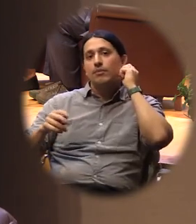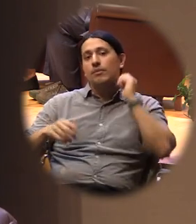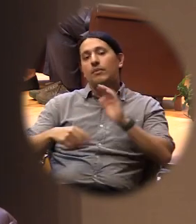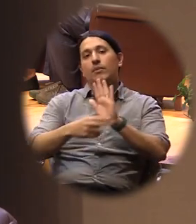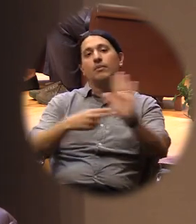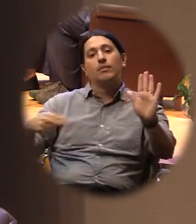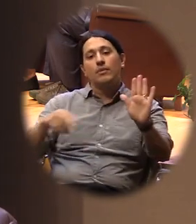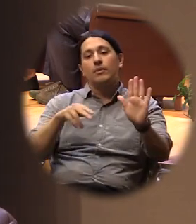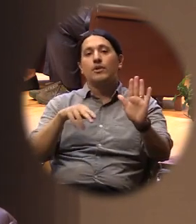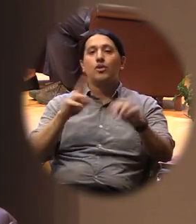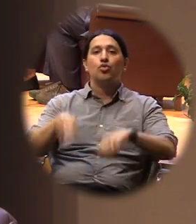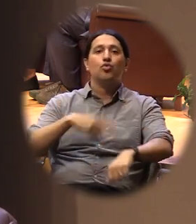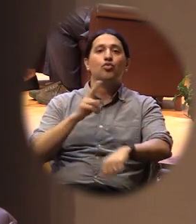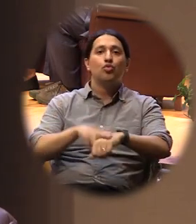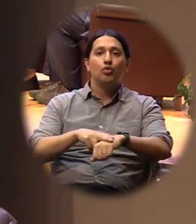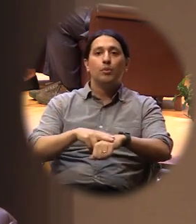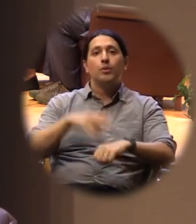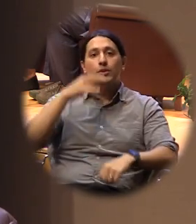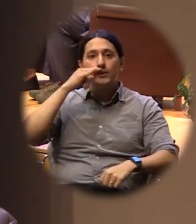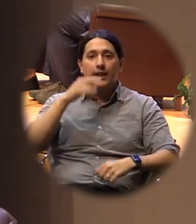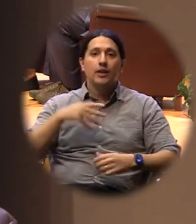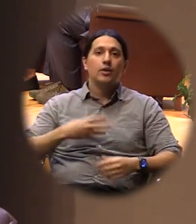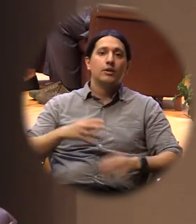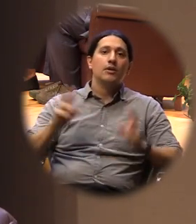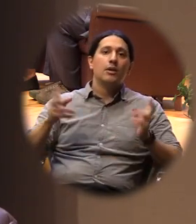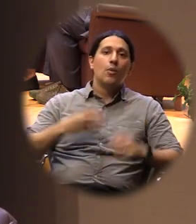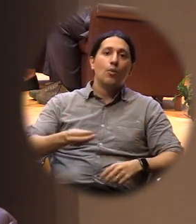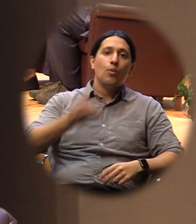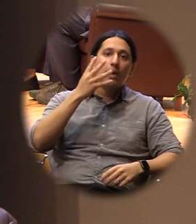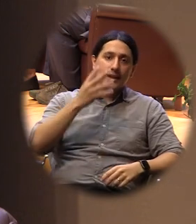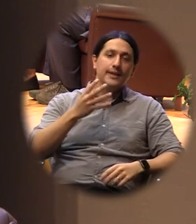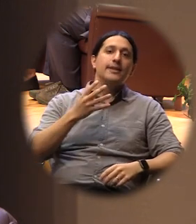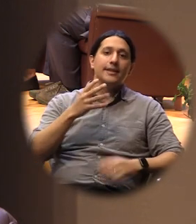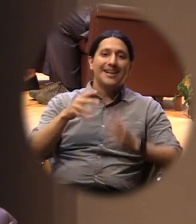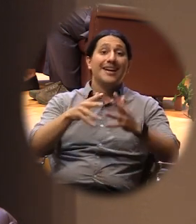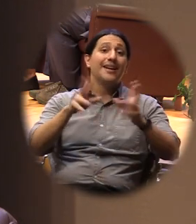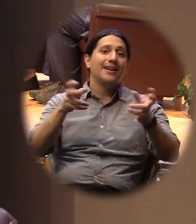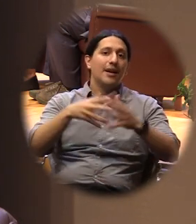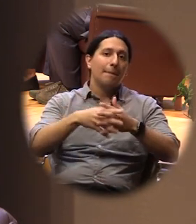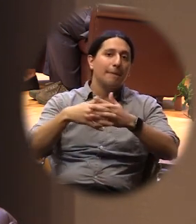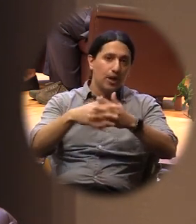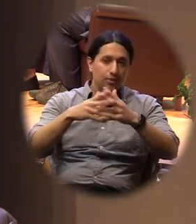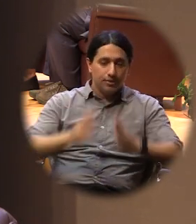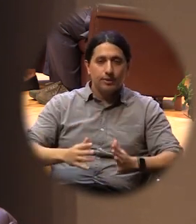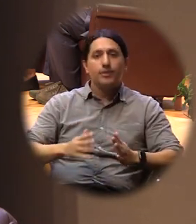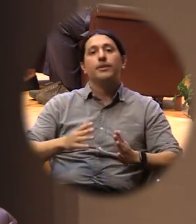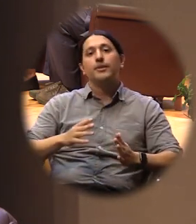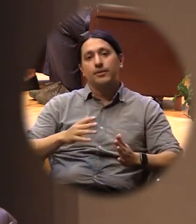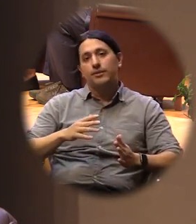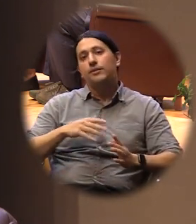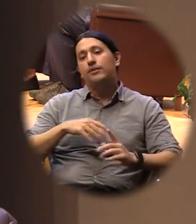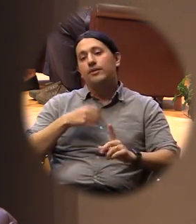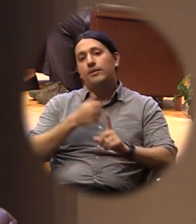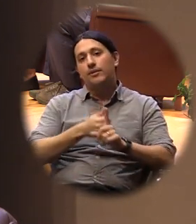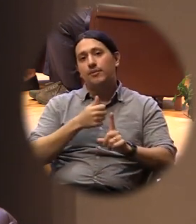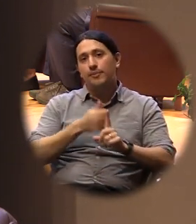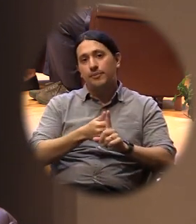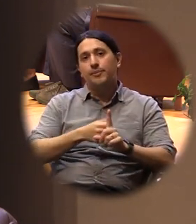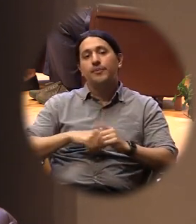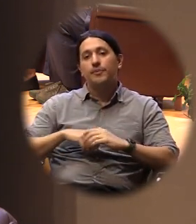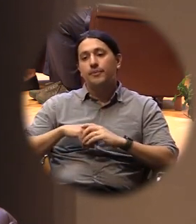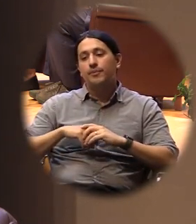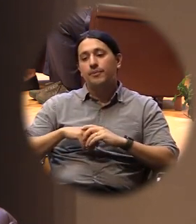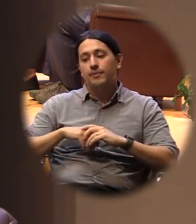by which to say English was their only language, child. And the field of